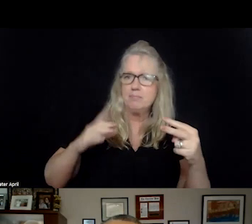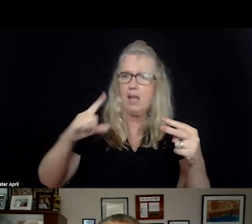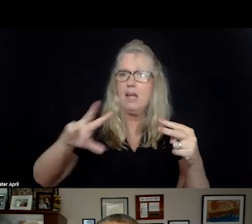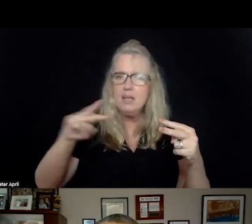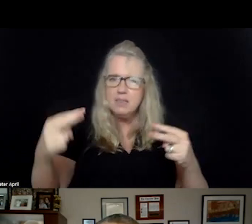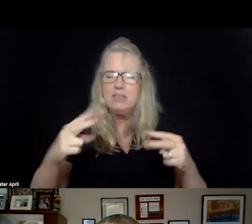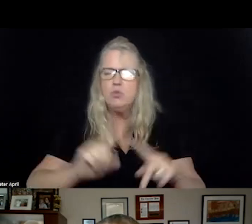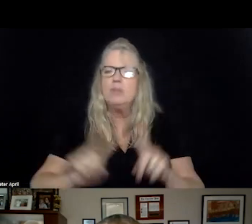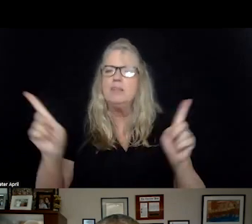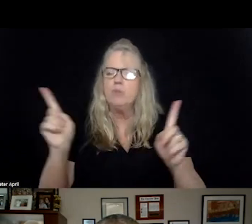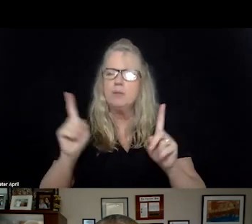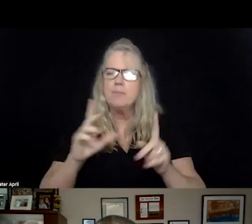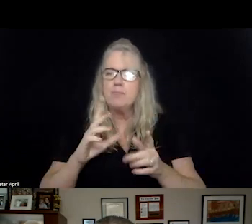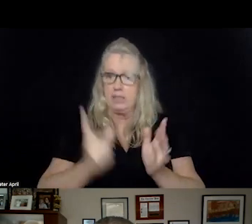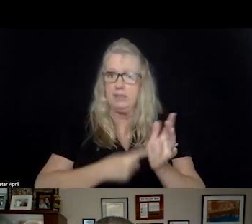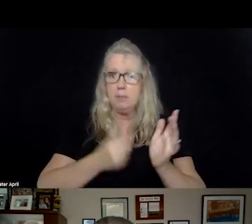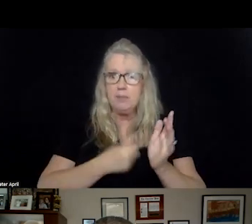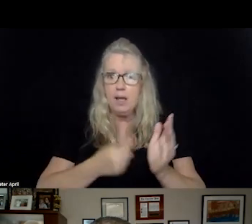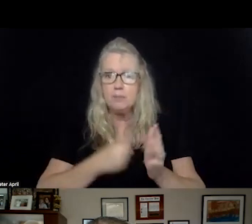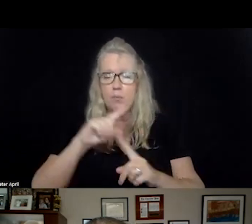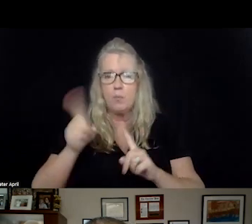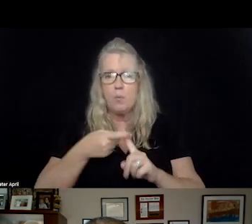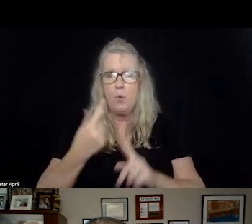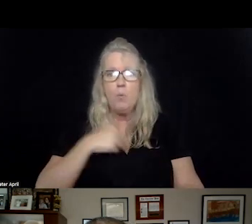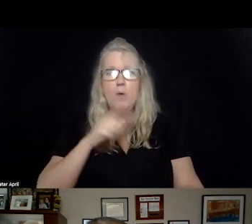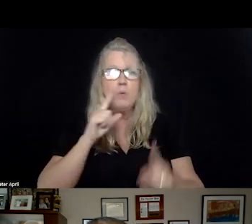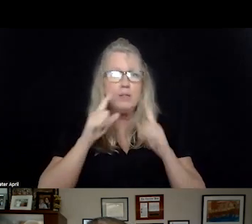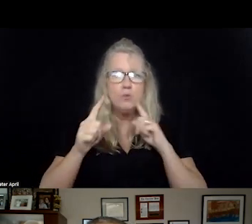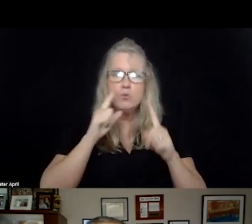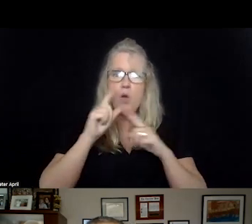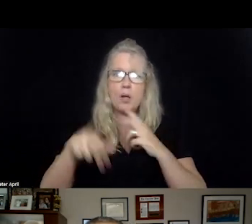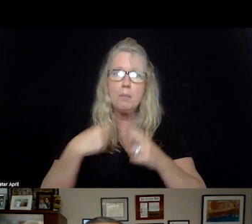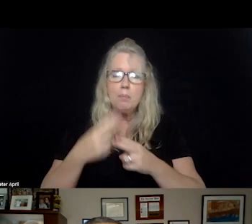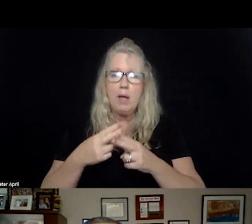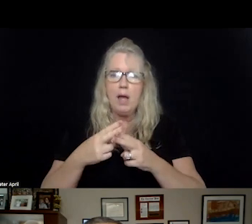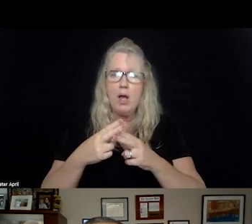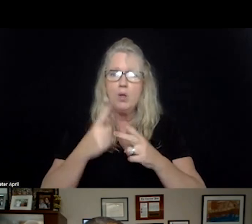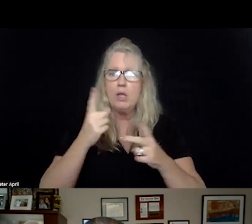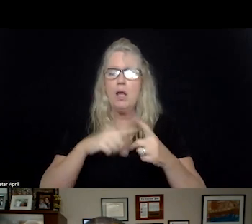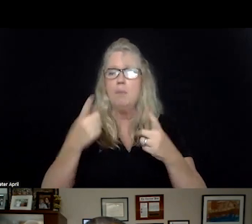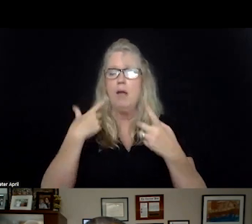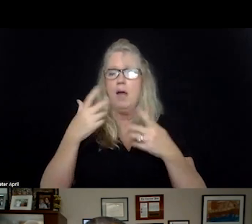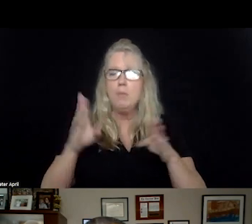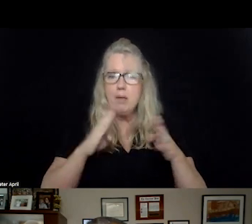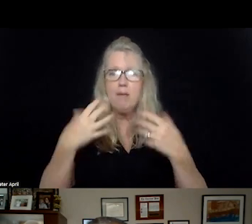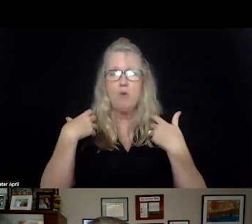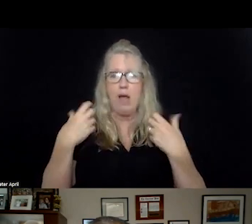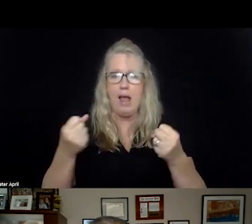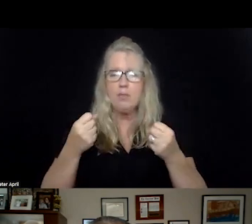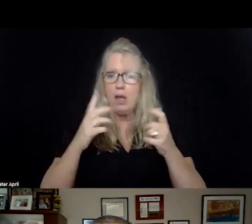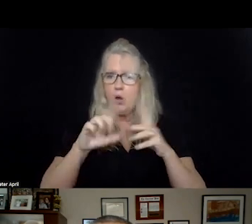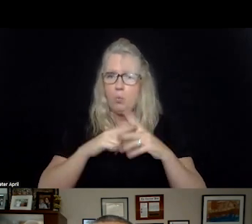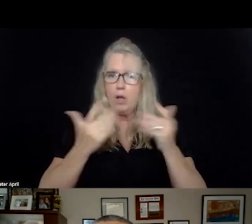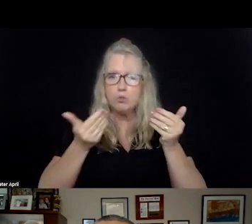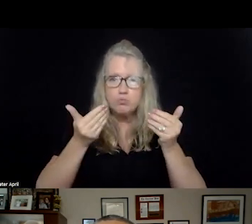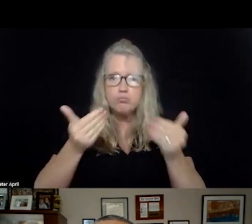about things. And that is that sometimes when we talk about moving healthcare or behavioral healthcare forward,